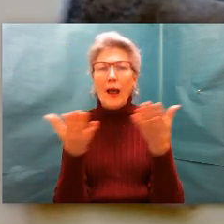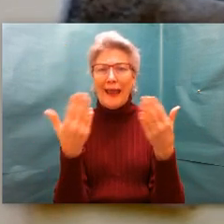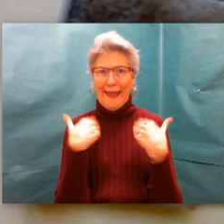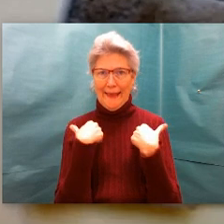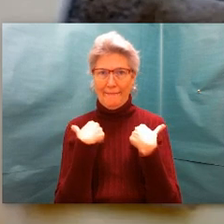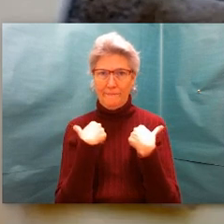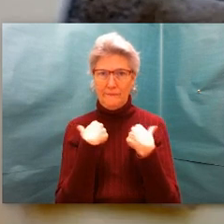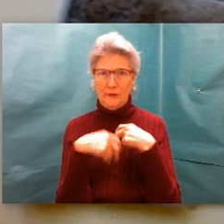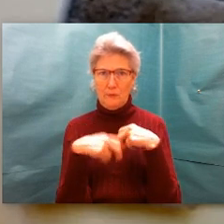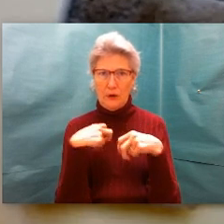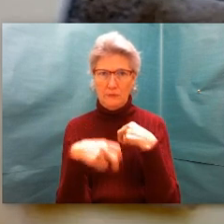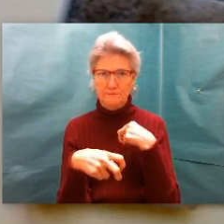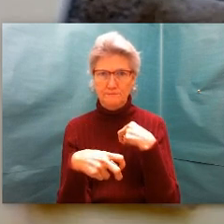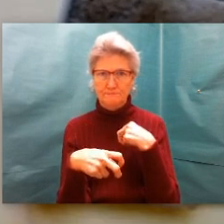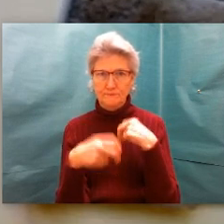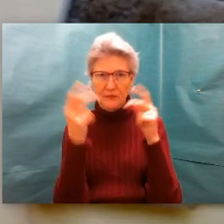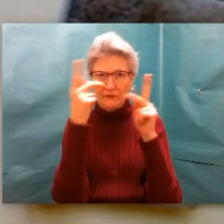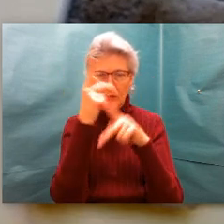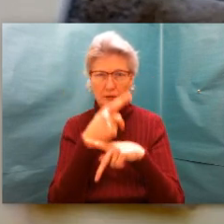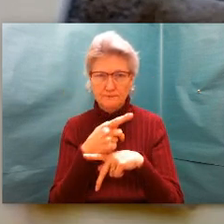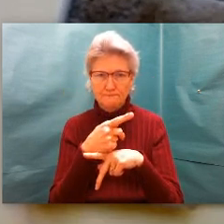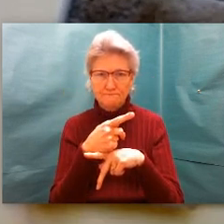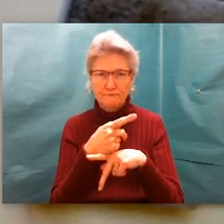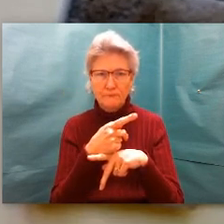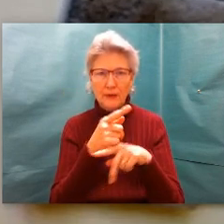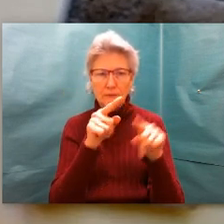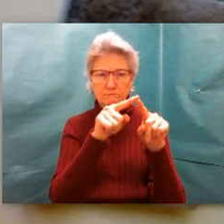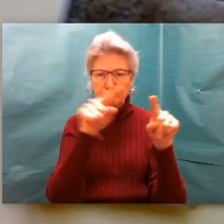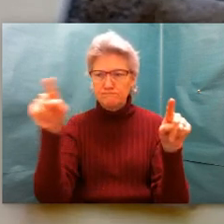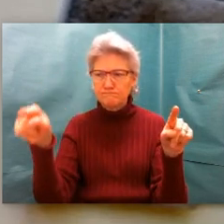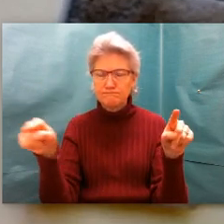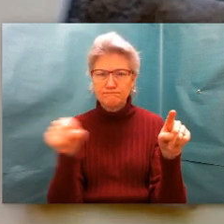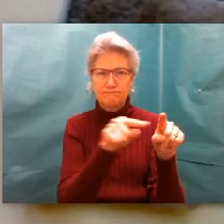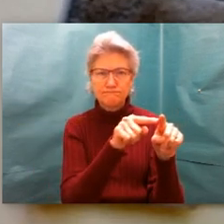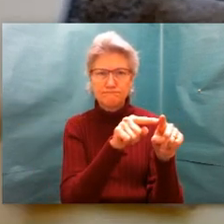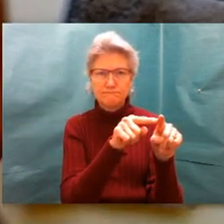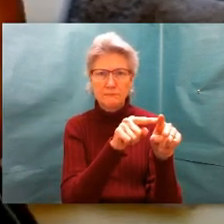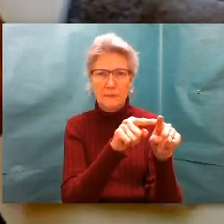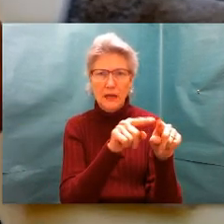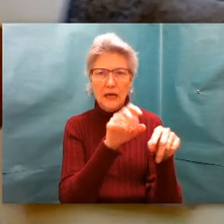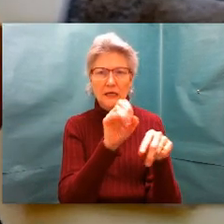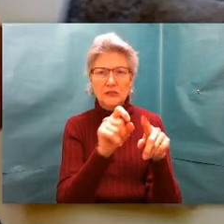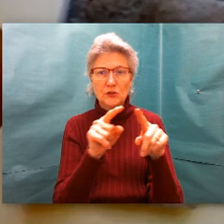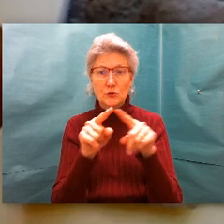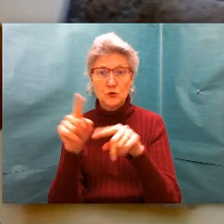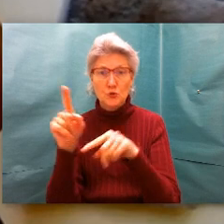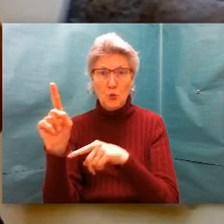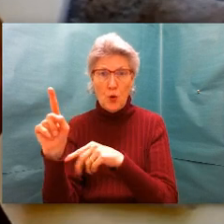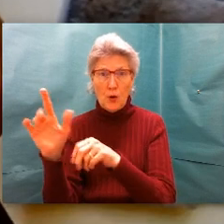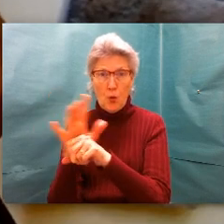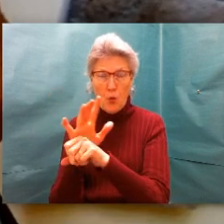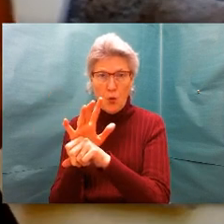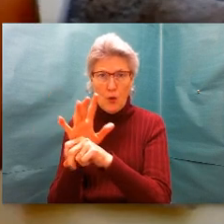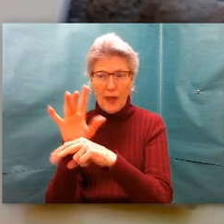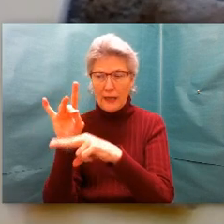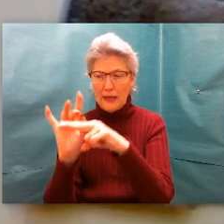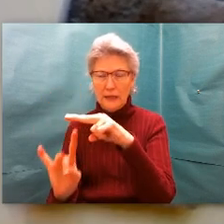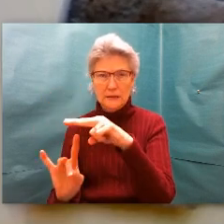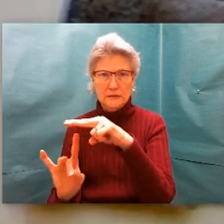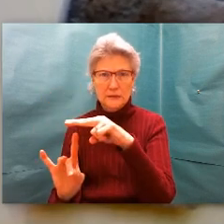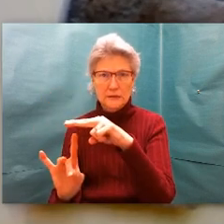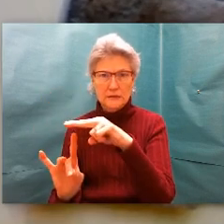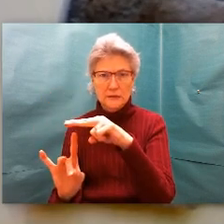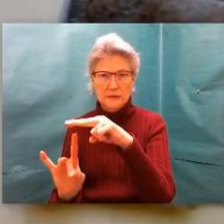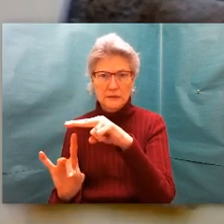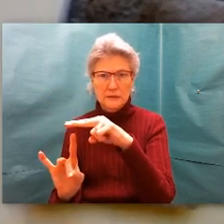have in this problem. So I'm going to draw my bar model from my 0 all the way to my 1 whole, my 8/8,